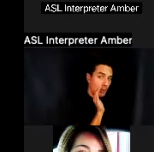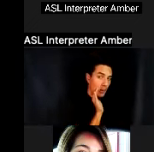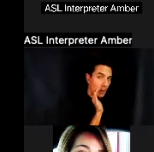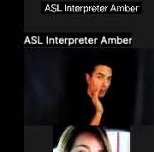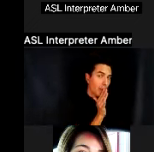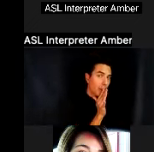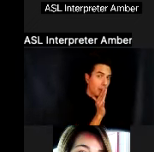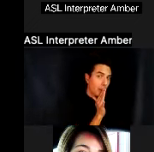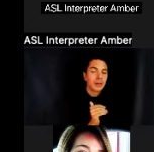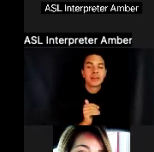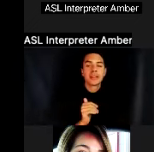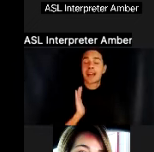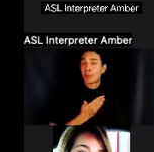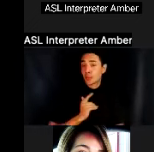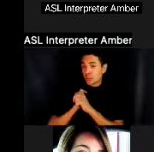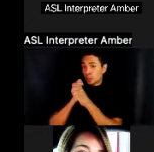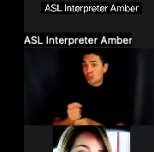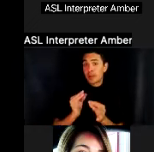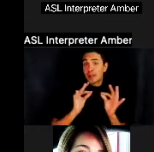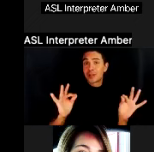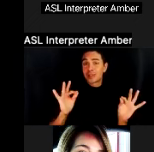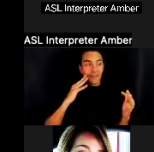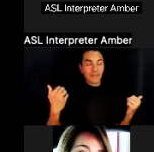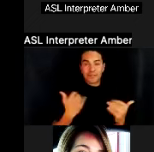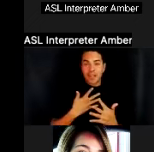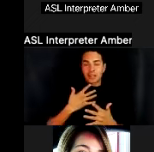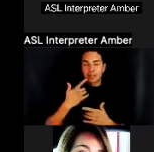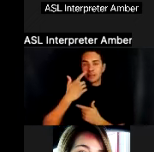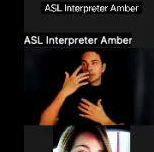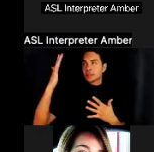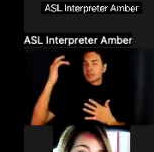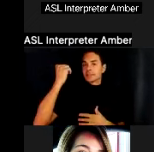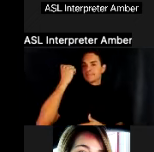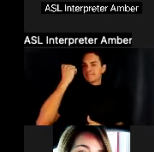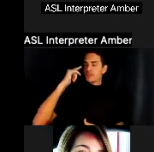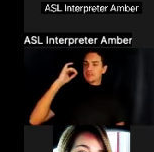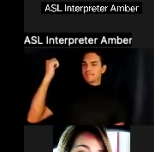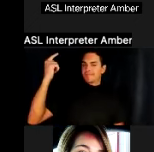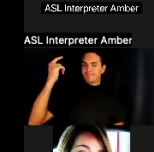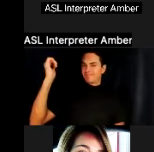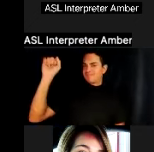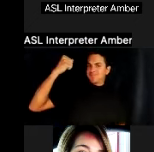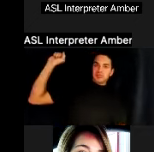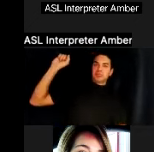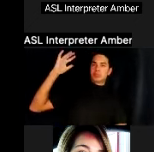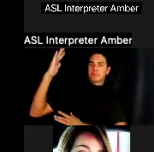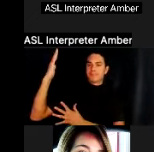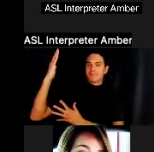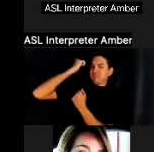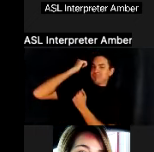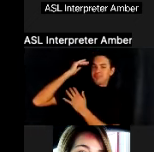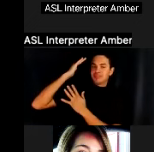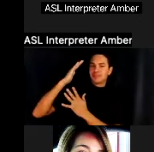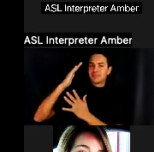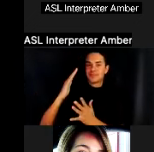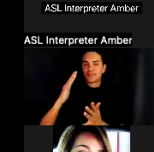traditional languages, right, for fear of retaliation or retribution or what will happen if we do. And then denial. So